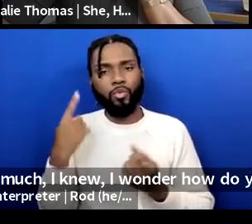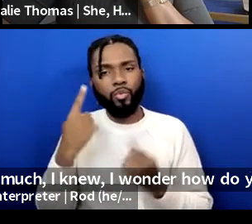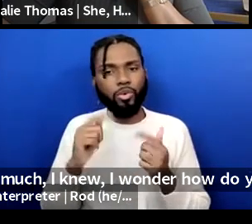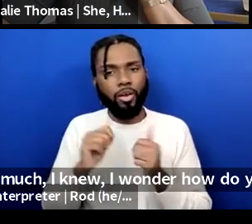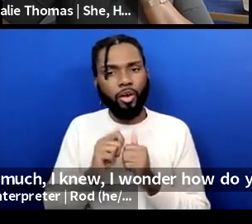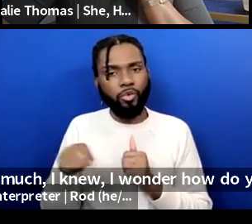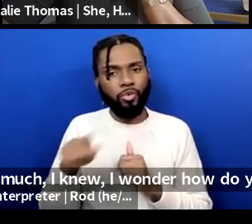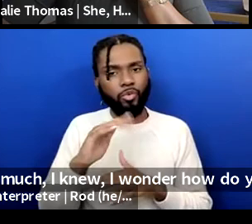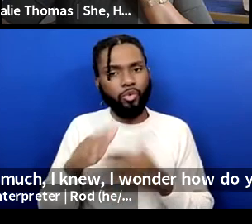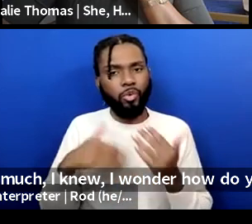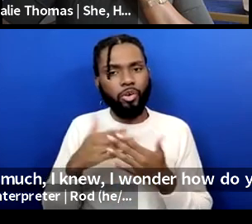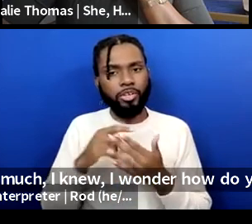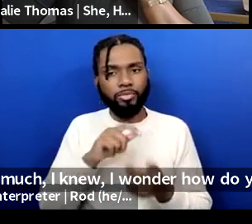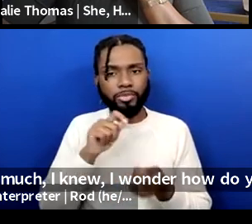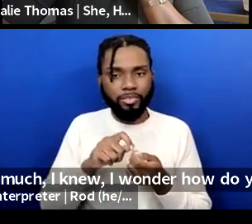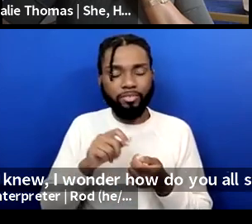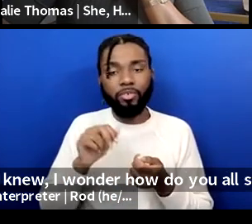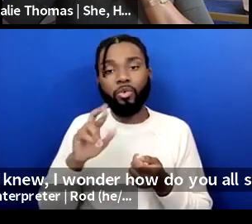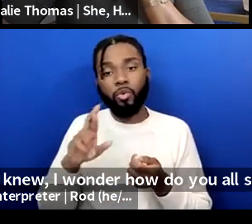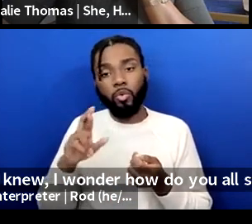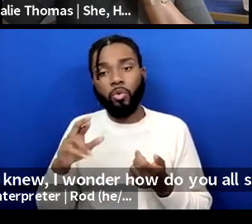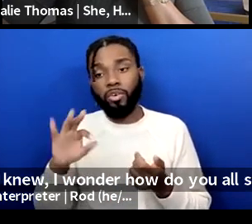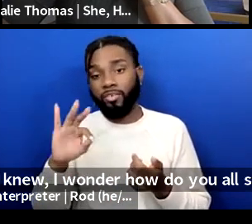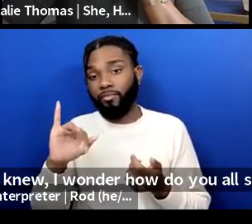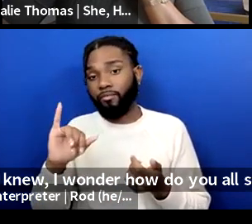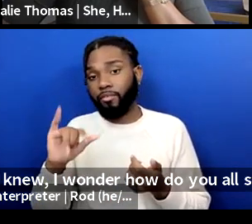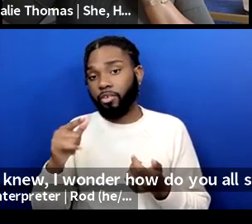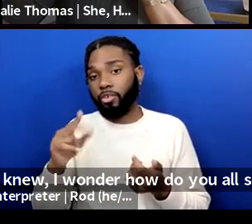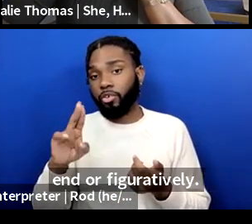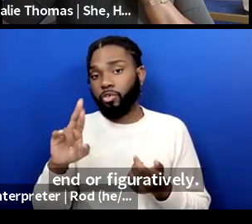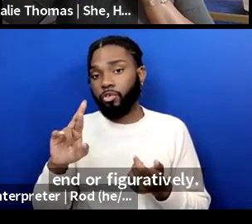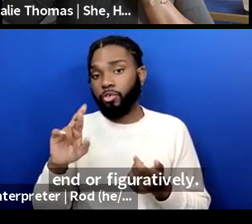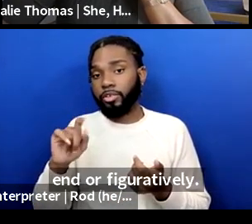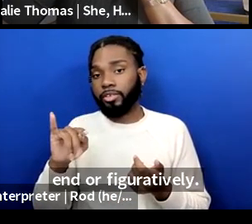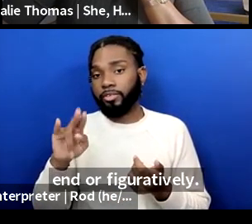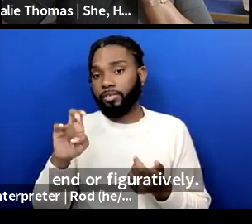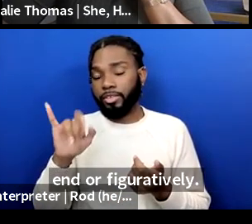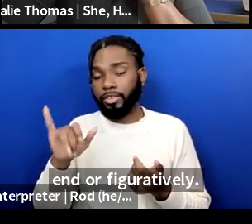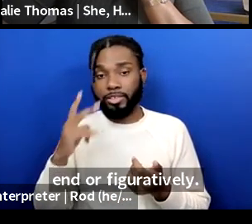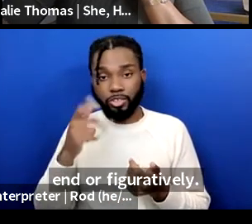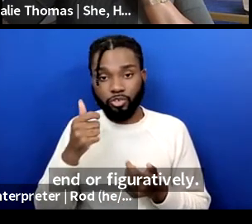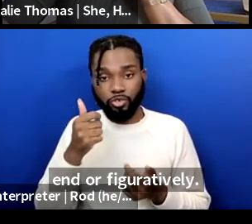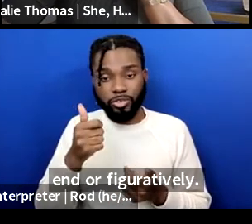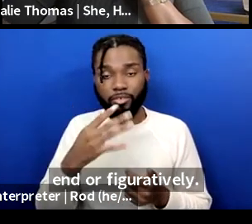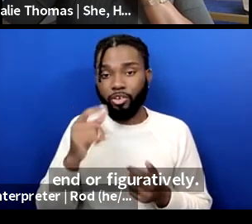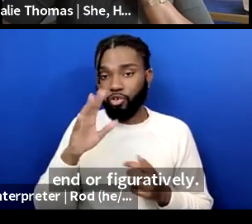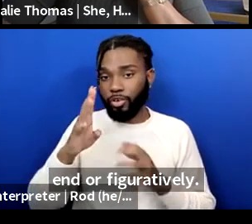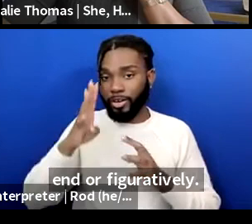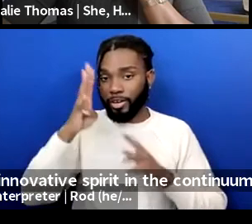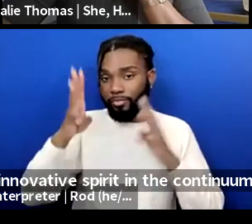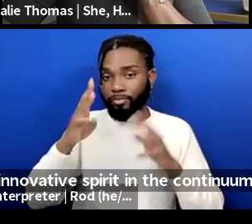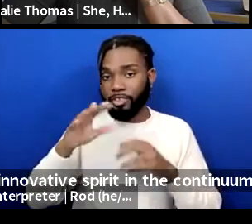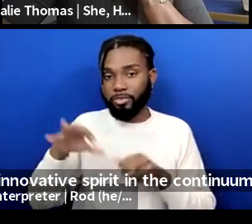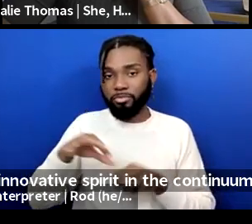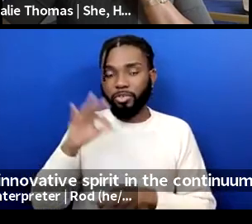all specifically and or figuratively see yourselves and your innovative spirit in the continuum of those young people